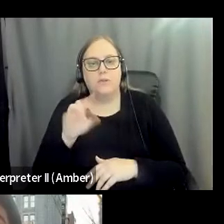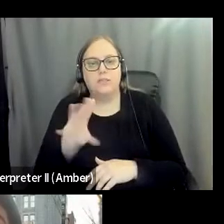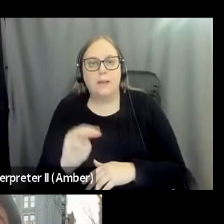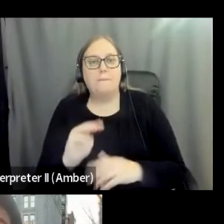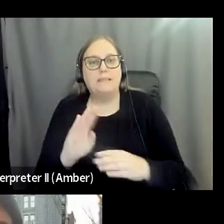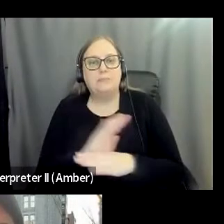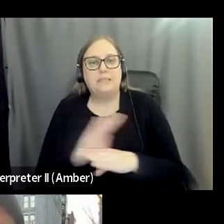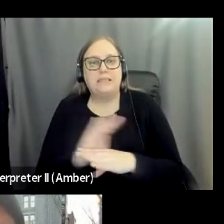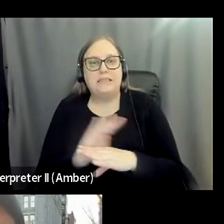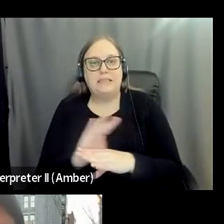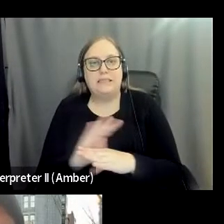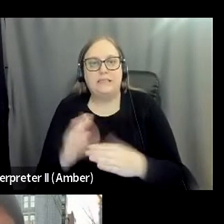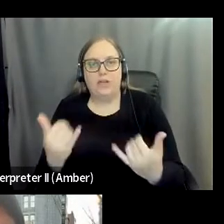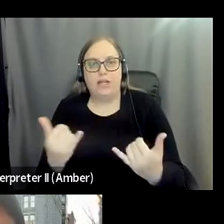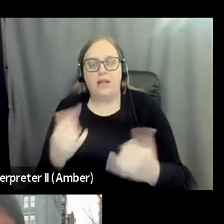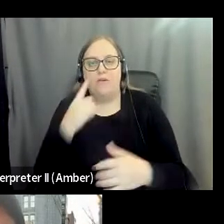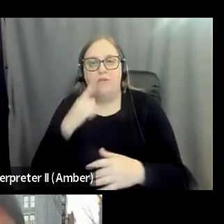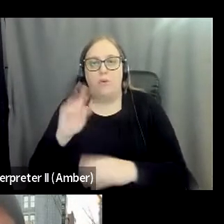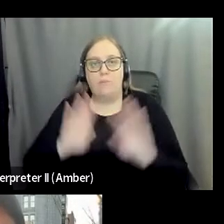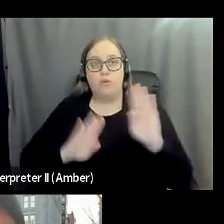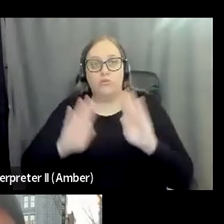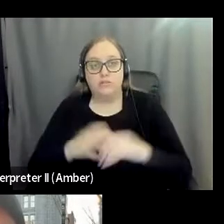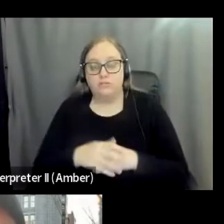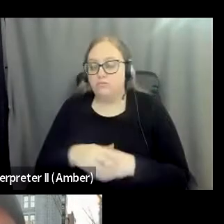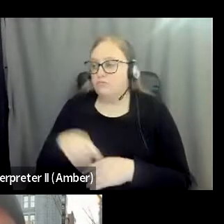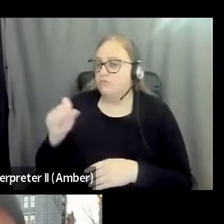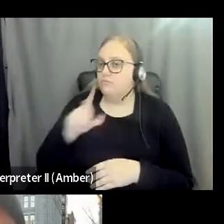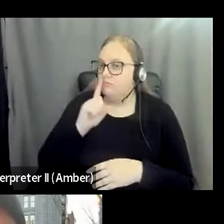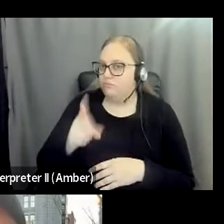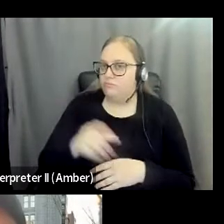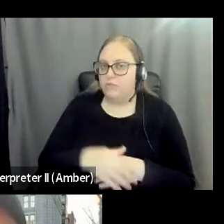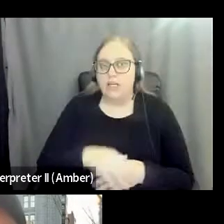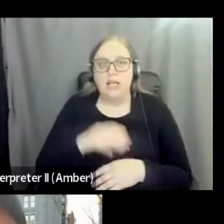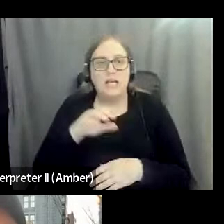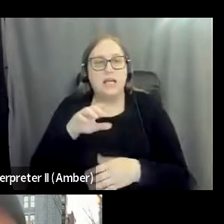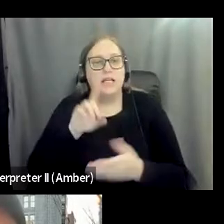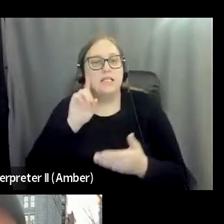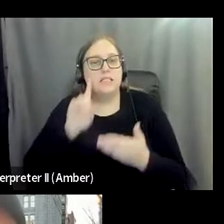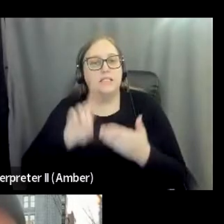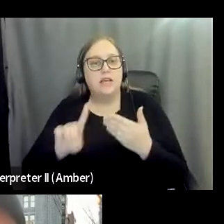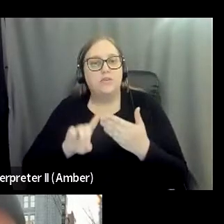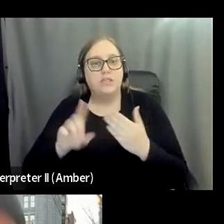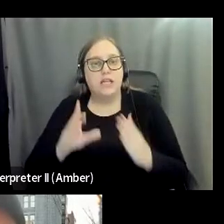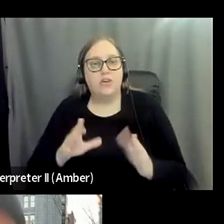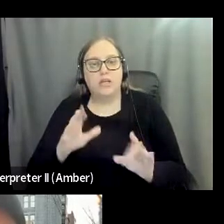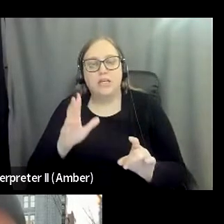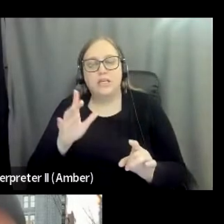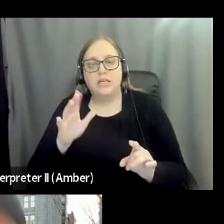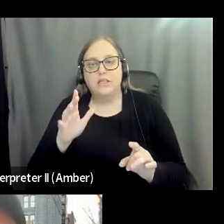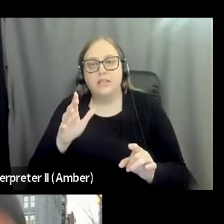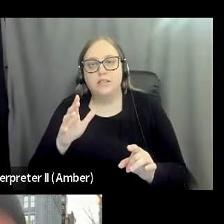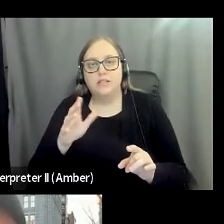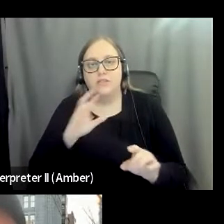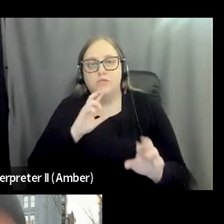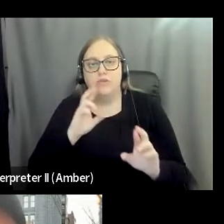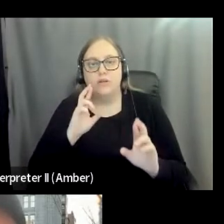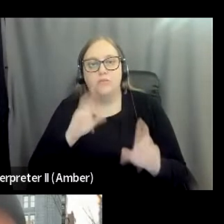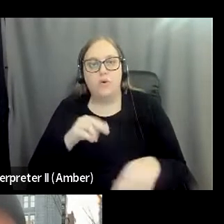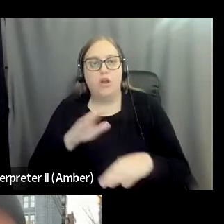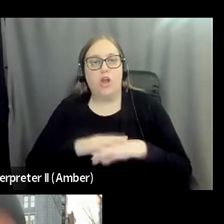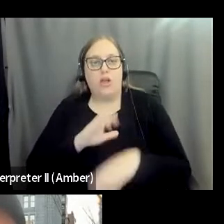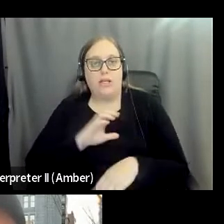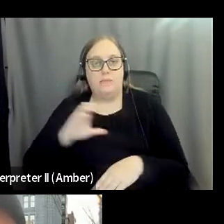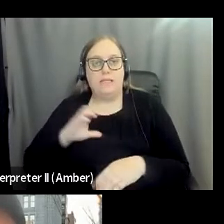at the moment, for a motion Sure. I on move the secretaries on the report. Secretary's report. on committees.